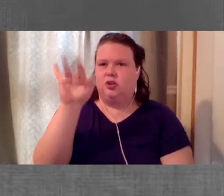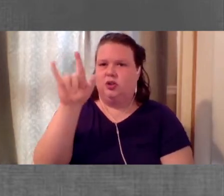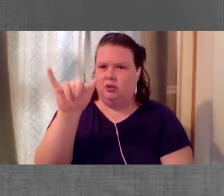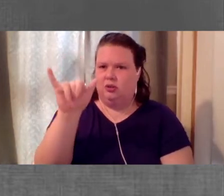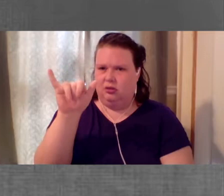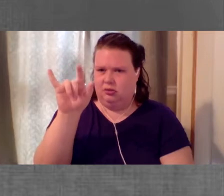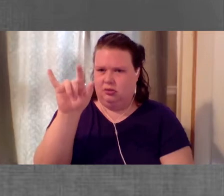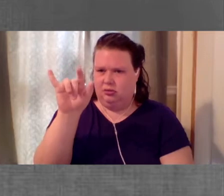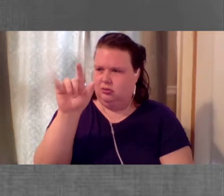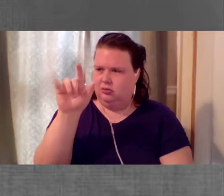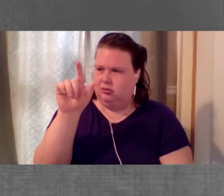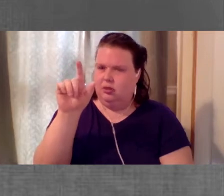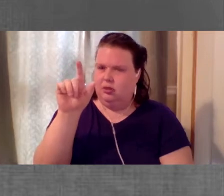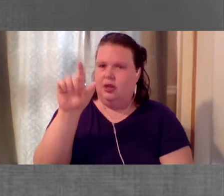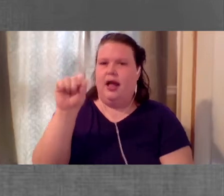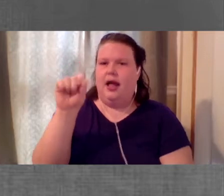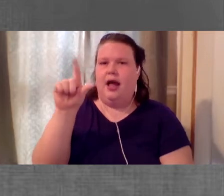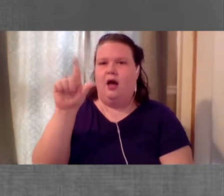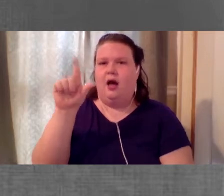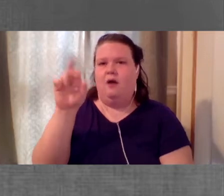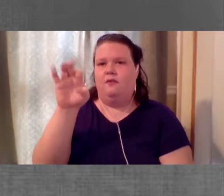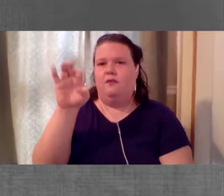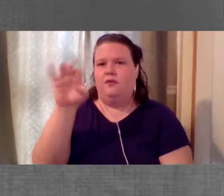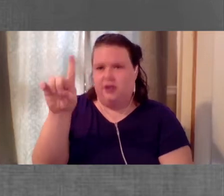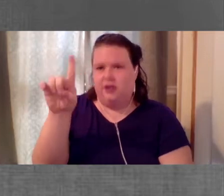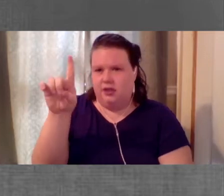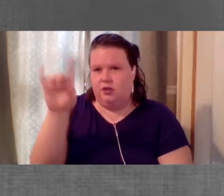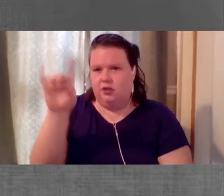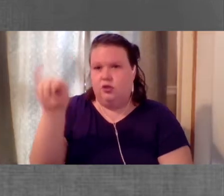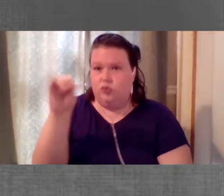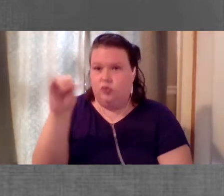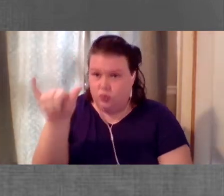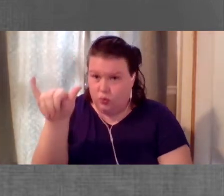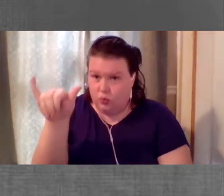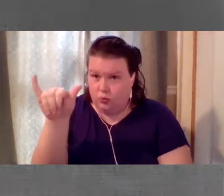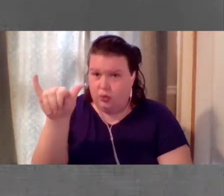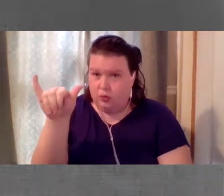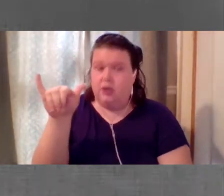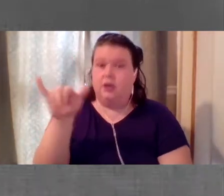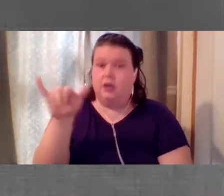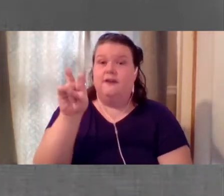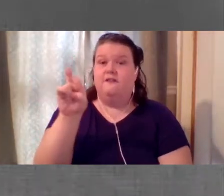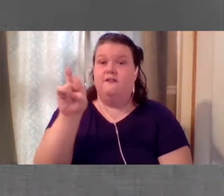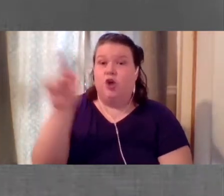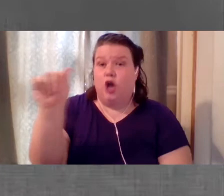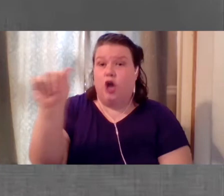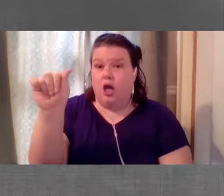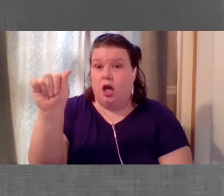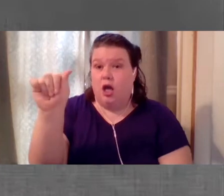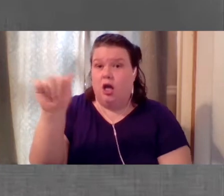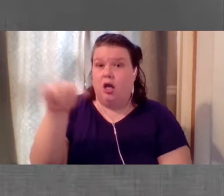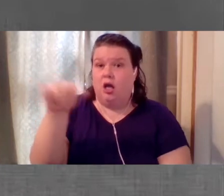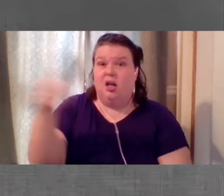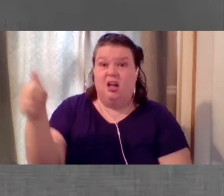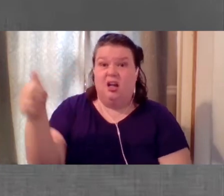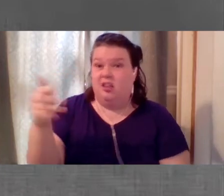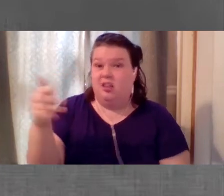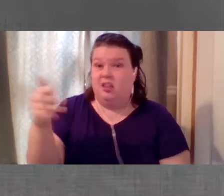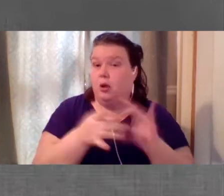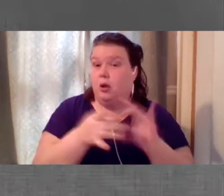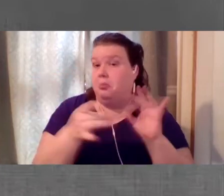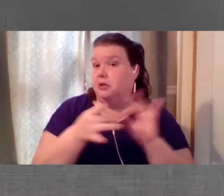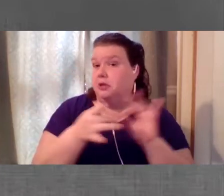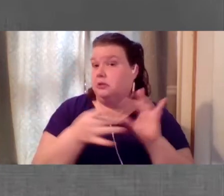I can't see your picture, Julie, Juana, Vera. Anybody want to make any other comments to share?